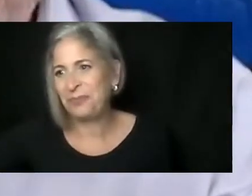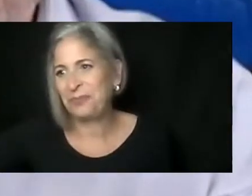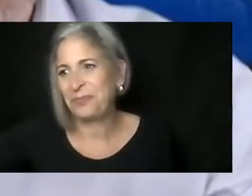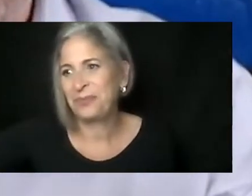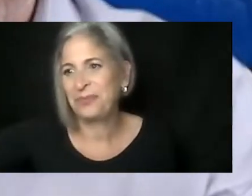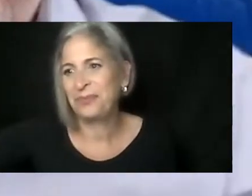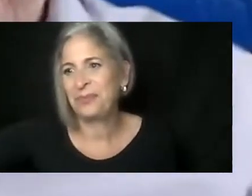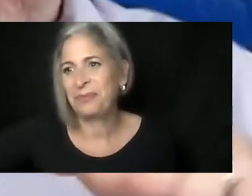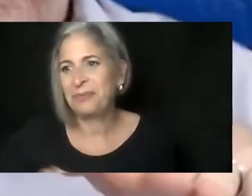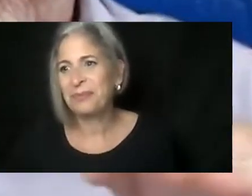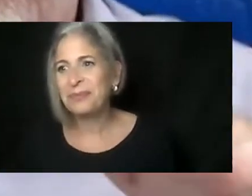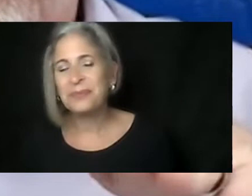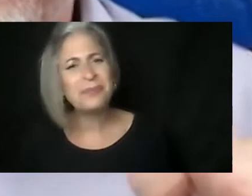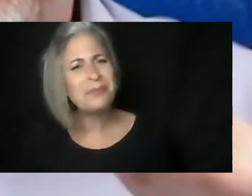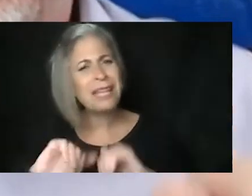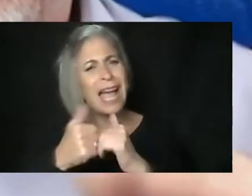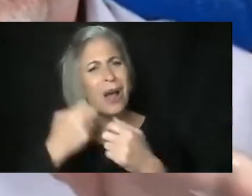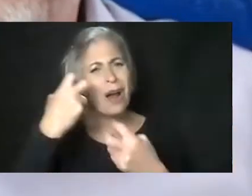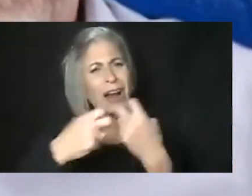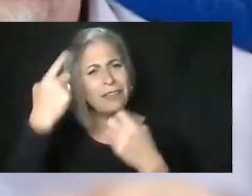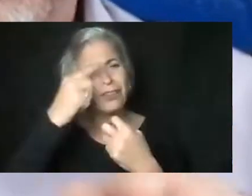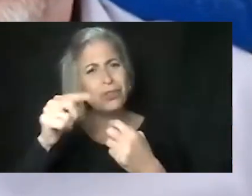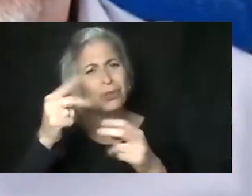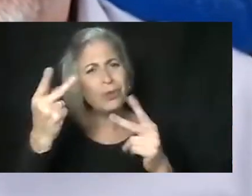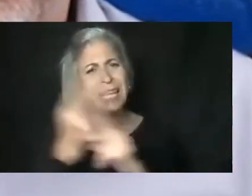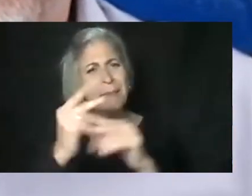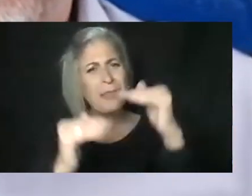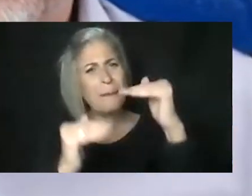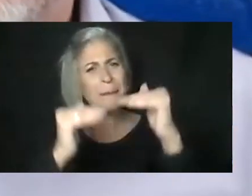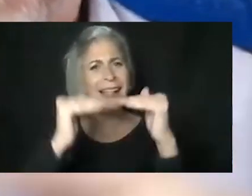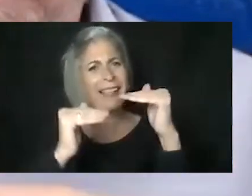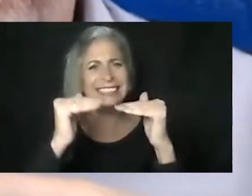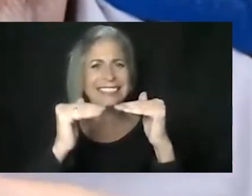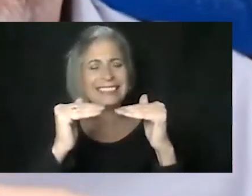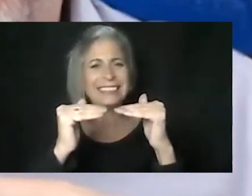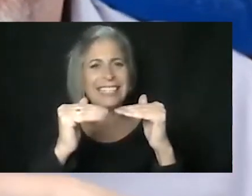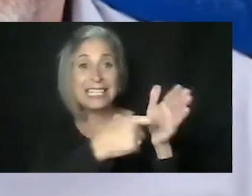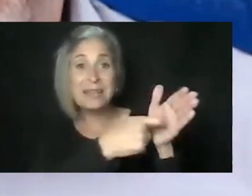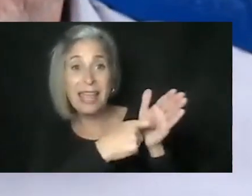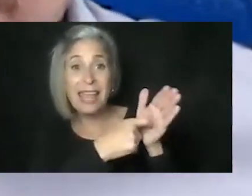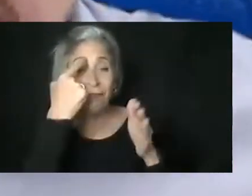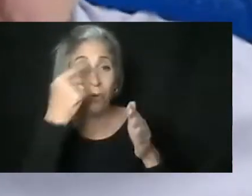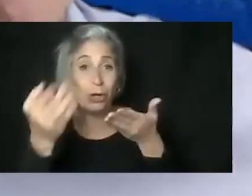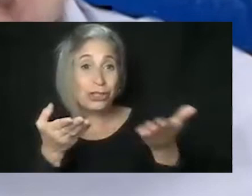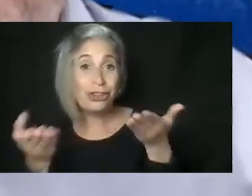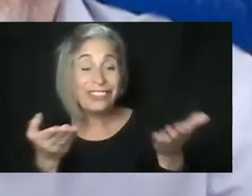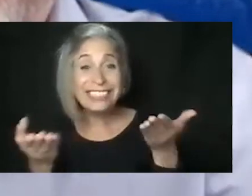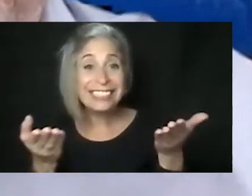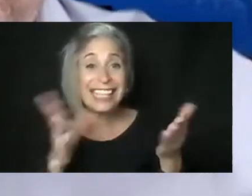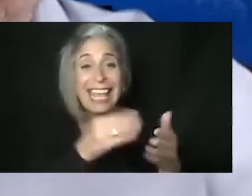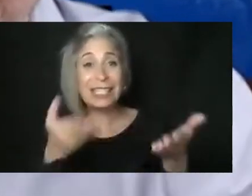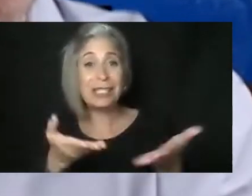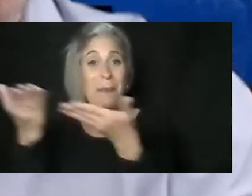That's awesome. So how hard is it to keep that balance between demand for your services and